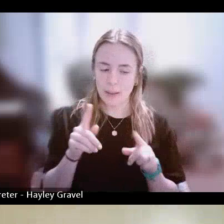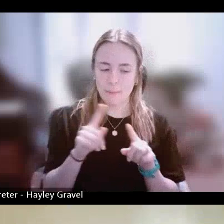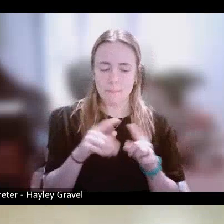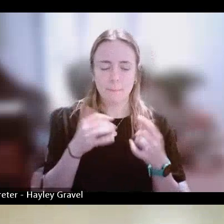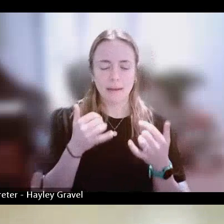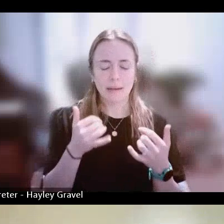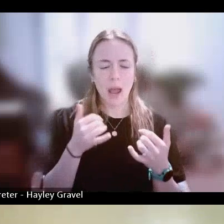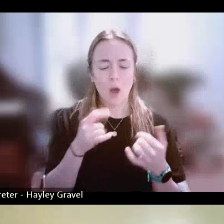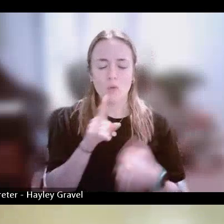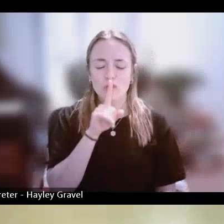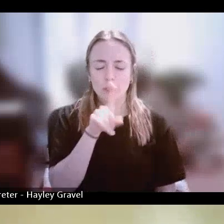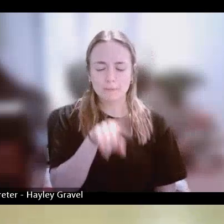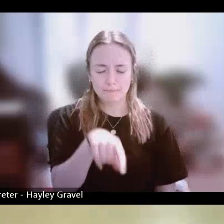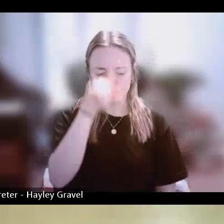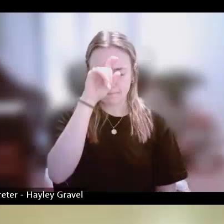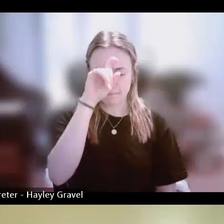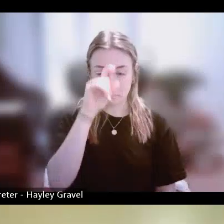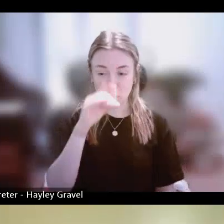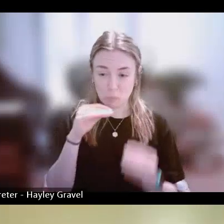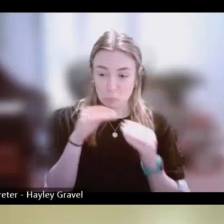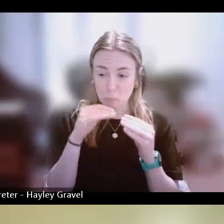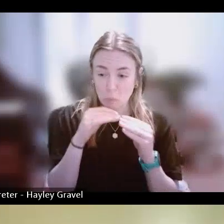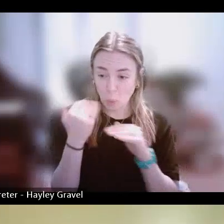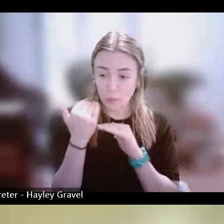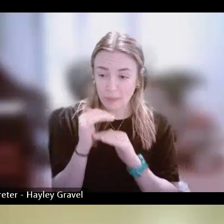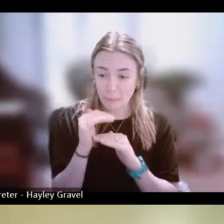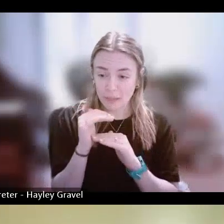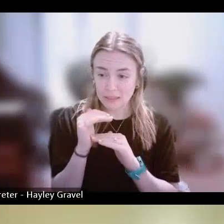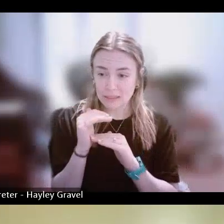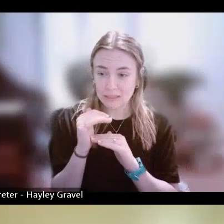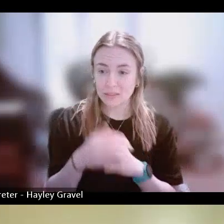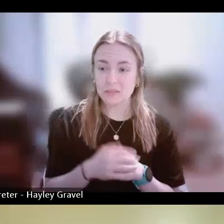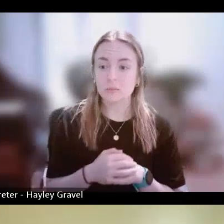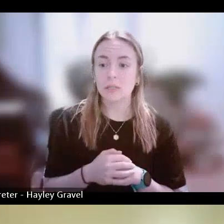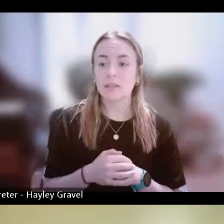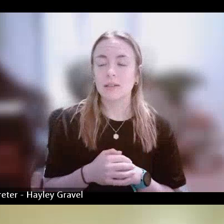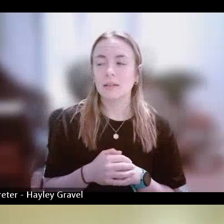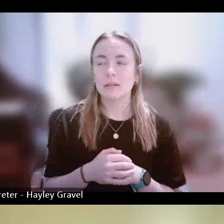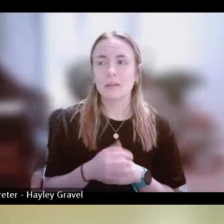I I don't know if I can make the argument that we should